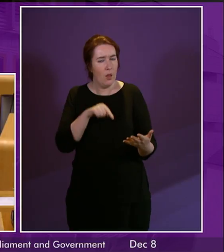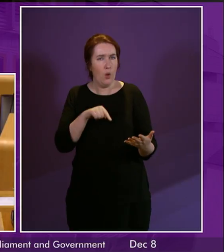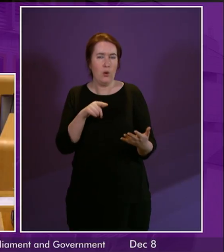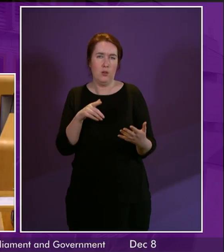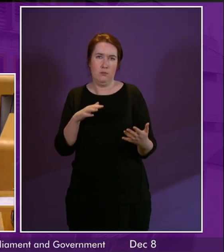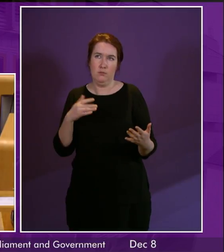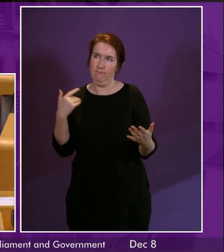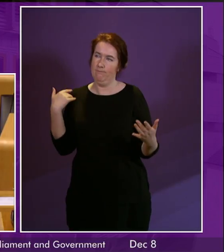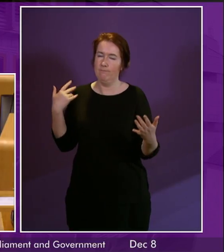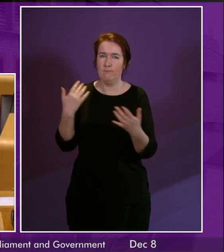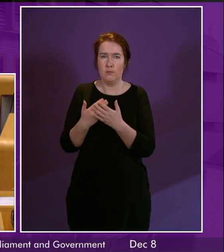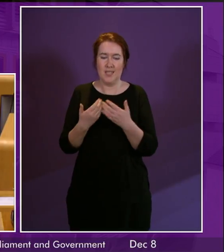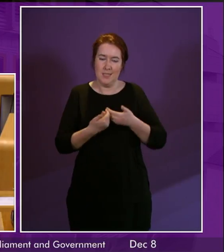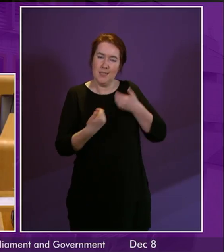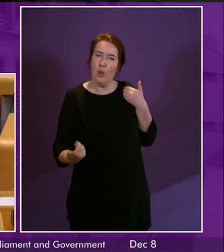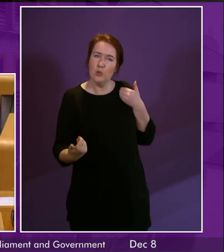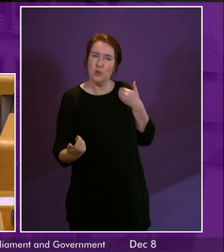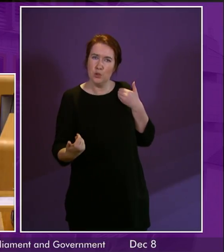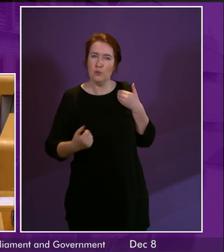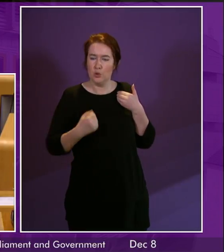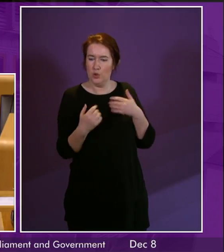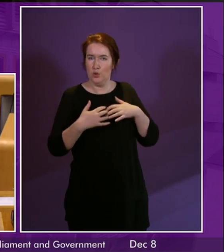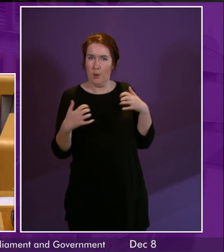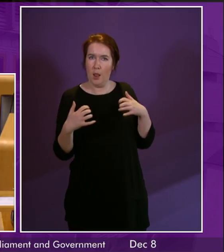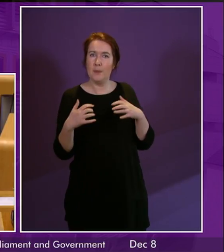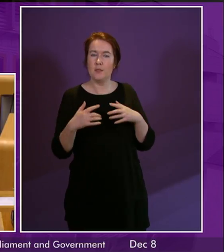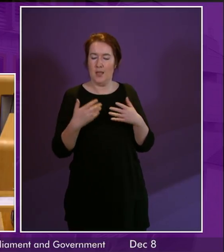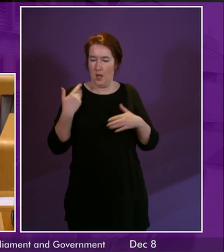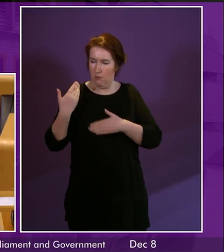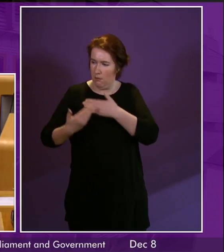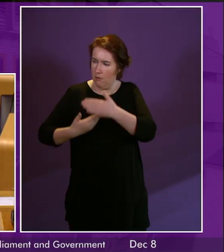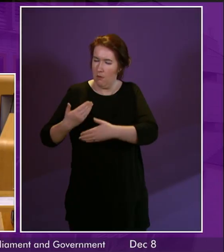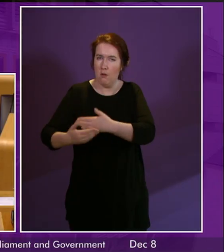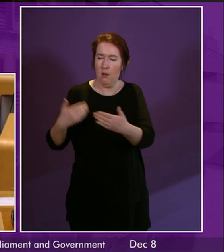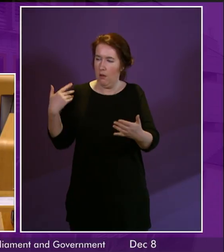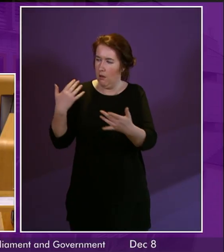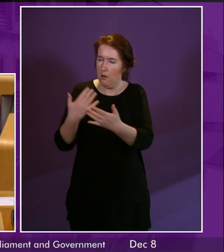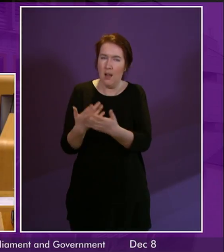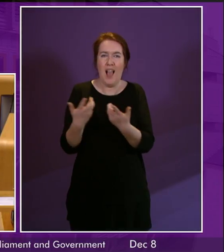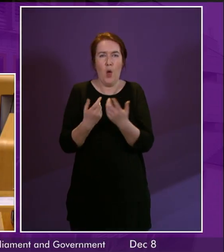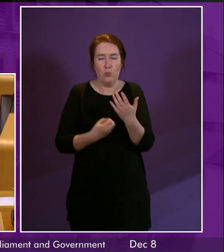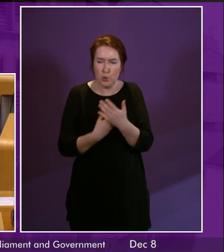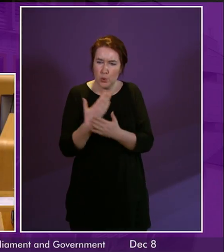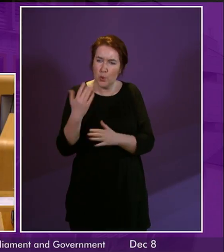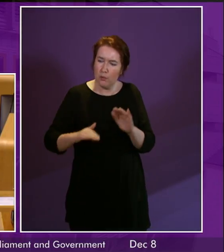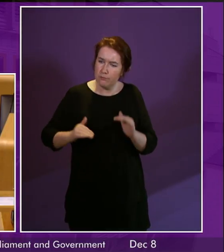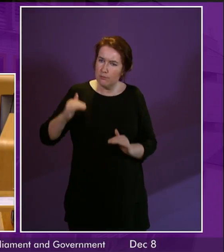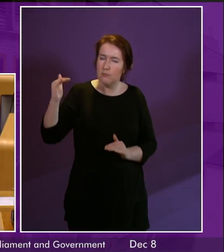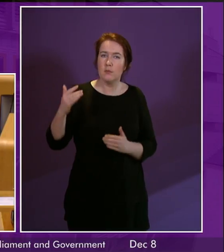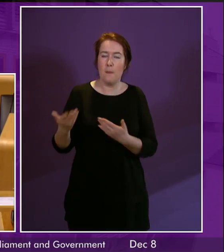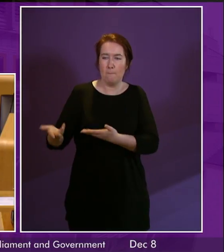journey of devolution, indeed the journey of this Parliament, how it has matured and how more powers